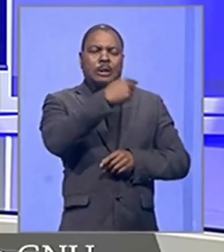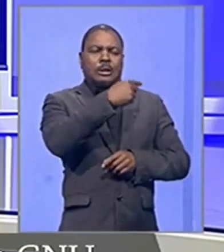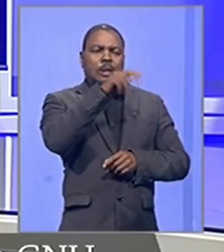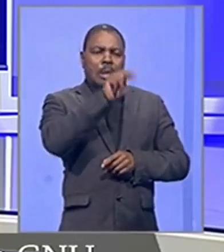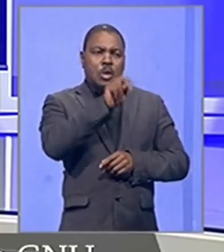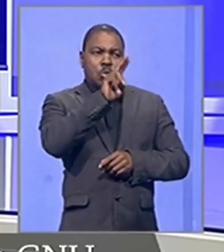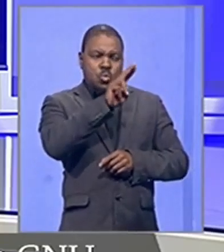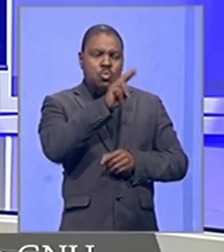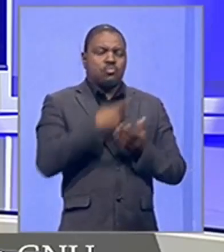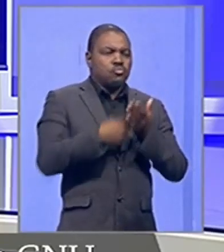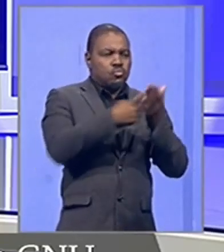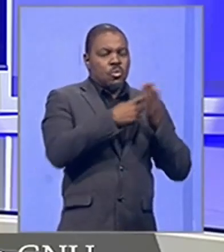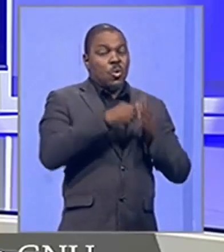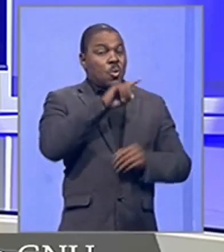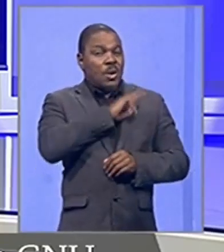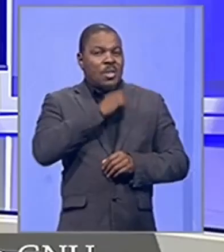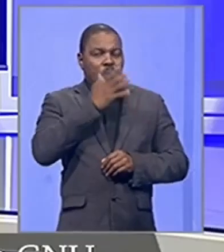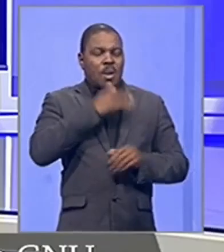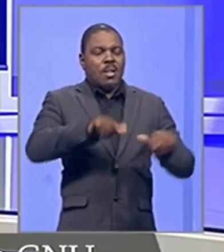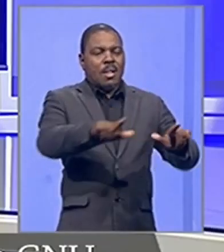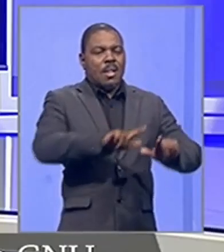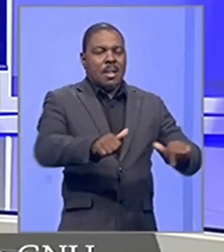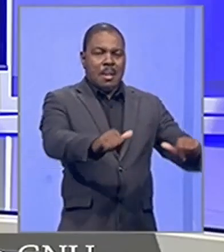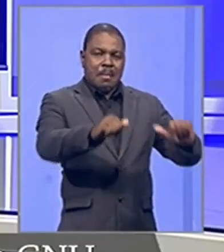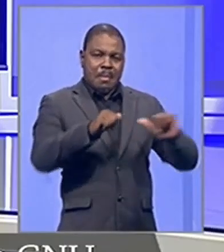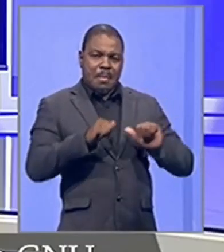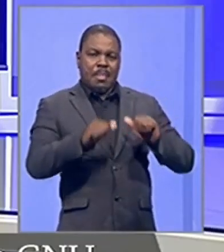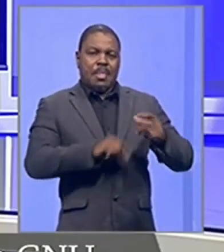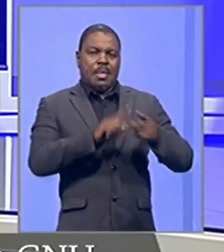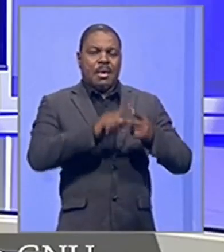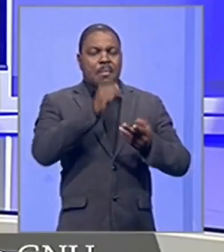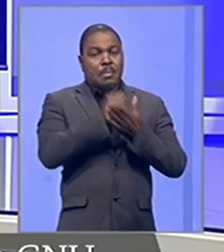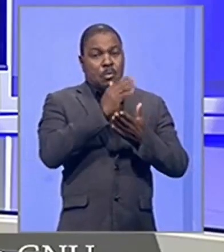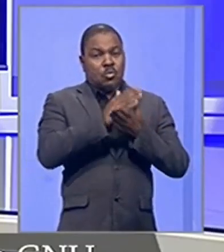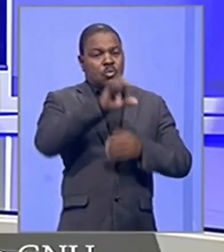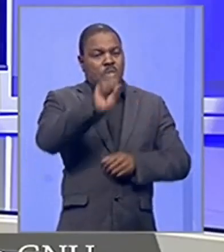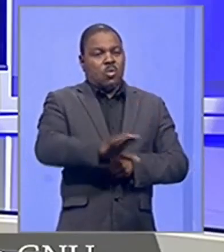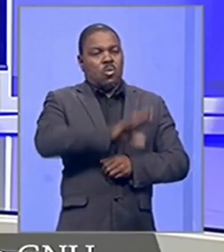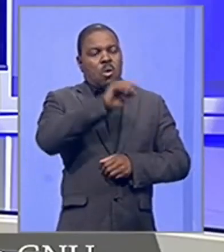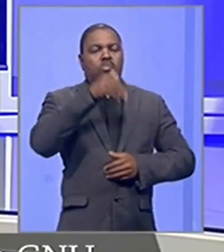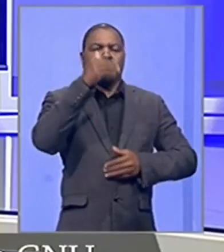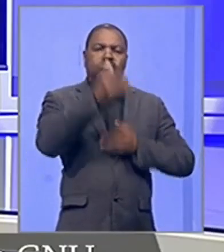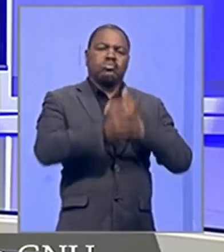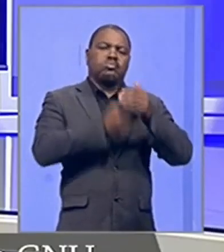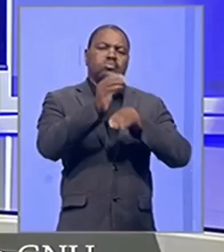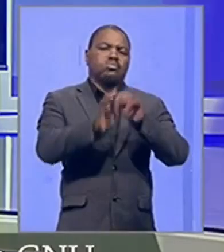GNU ke pušetšo ya naga le go tiišetša gore Afrika Borwa e gatela pele.